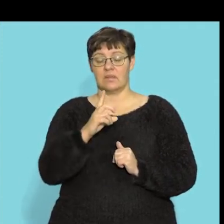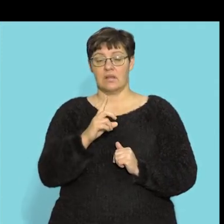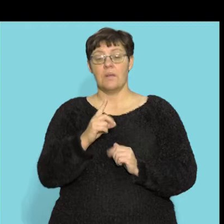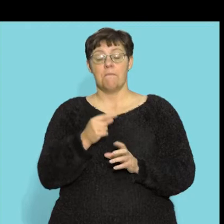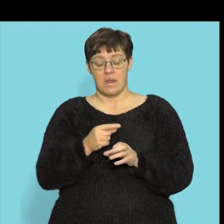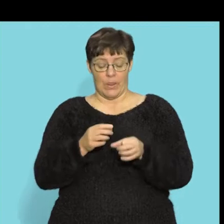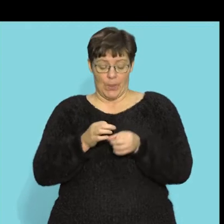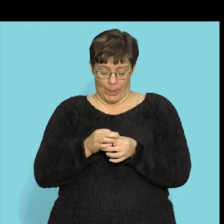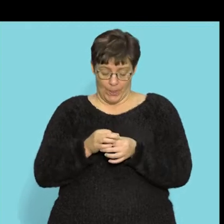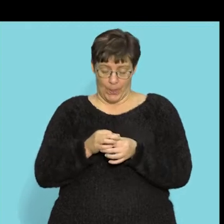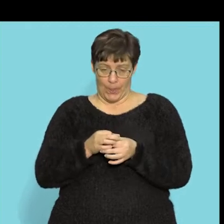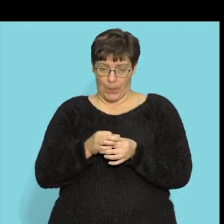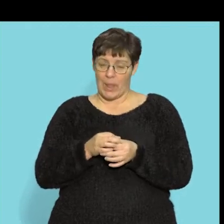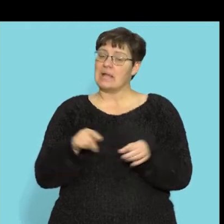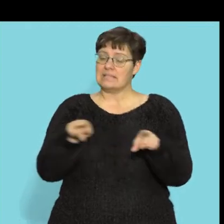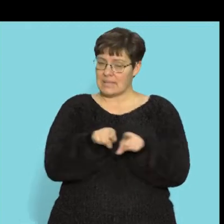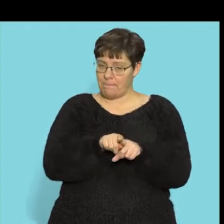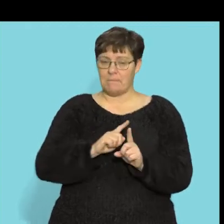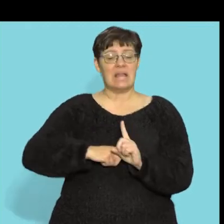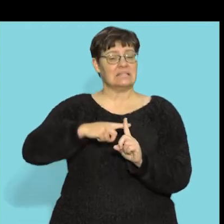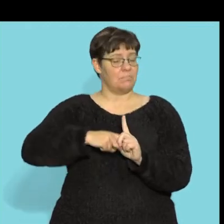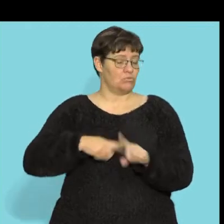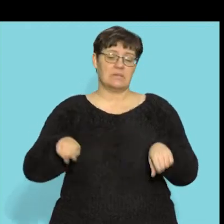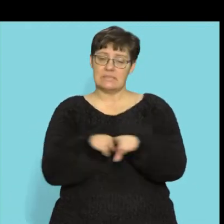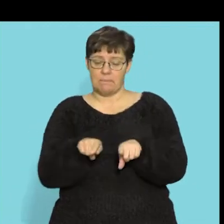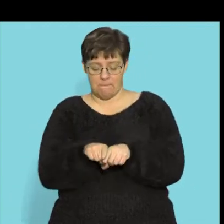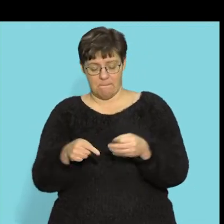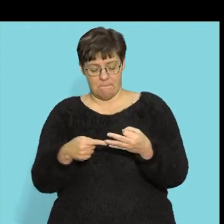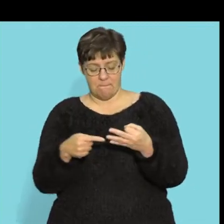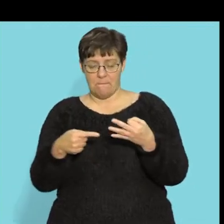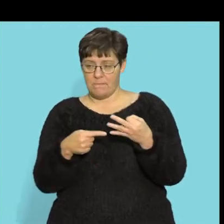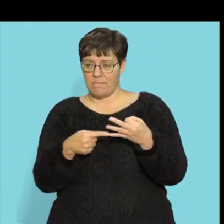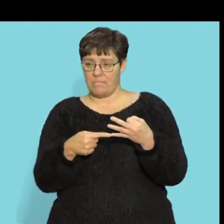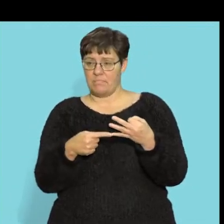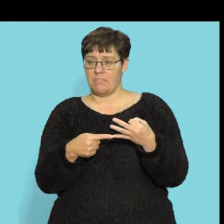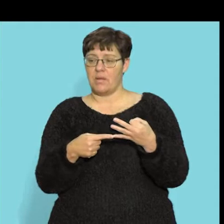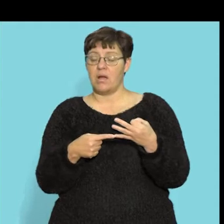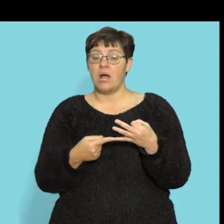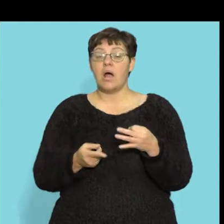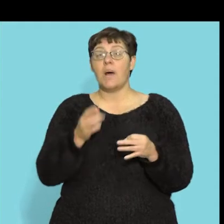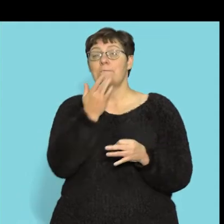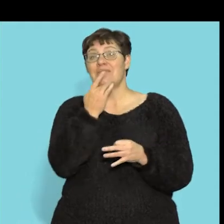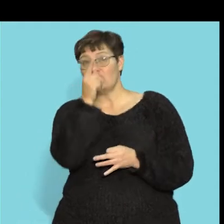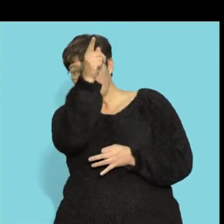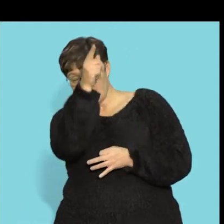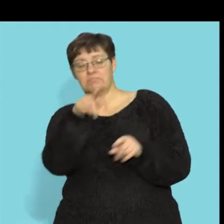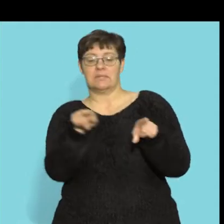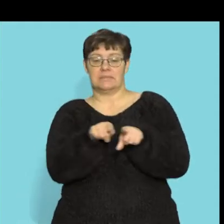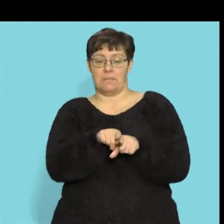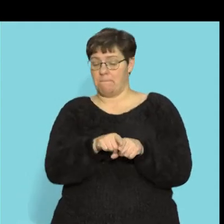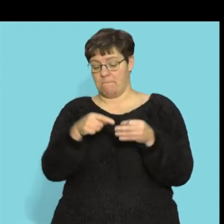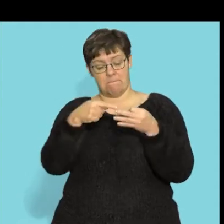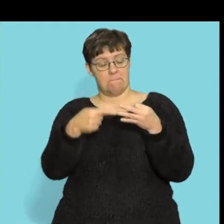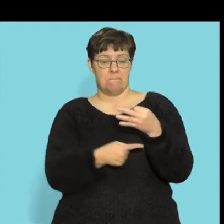the diameter is the same. We try and keep the temperature constant, and the source in the circuit with which we connect that piece